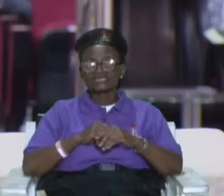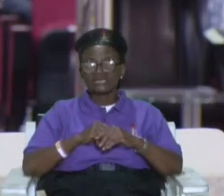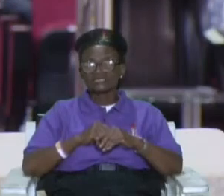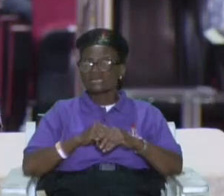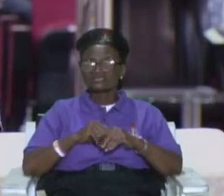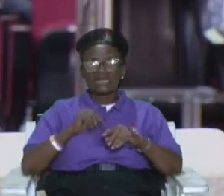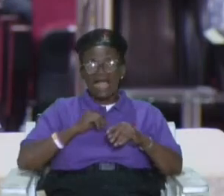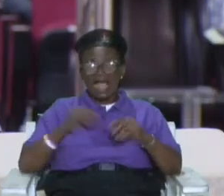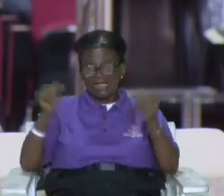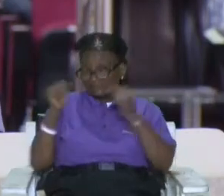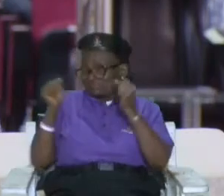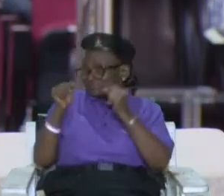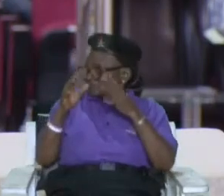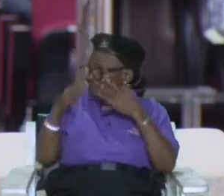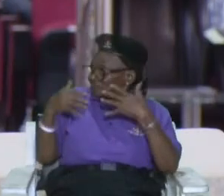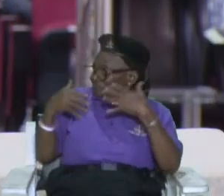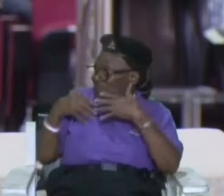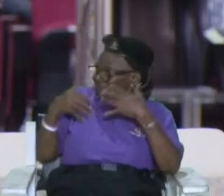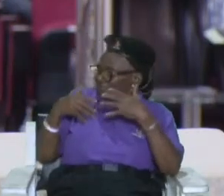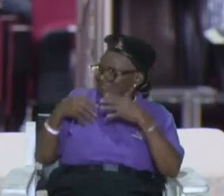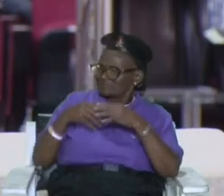I tremble.